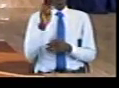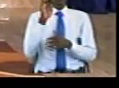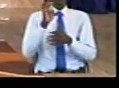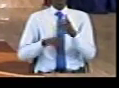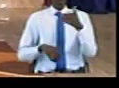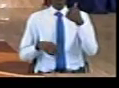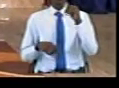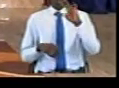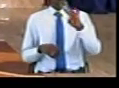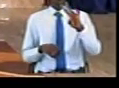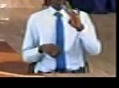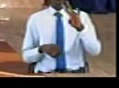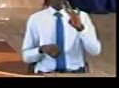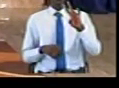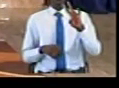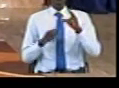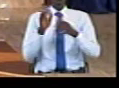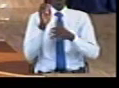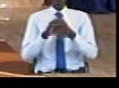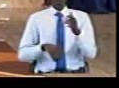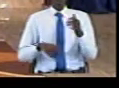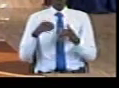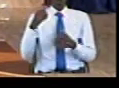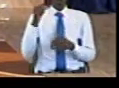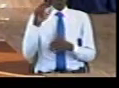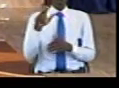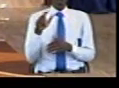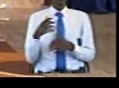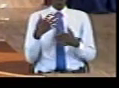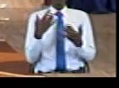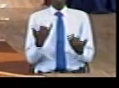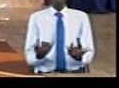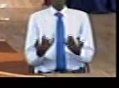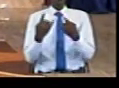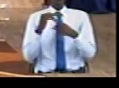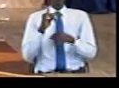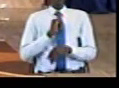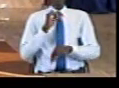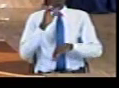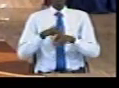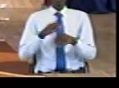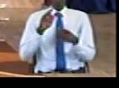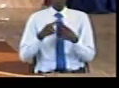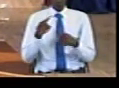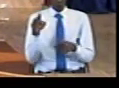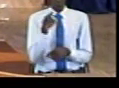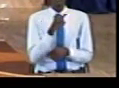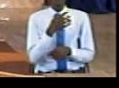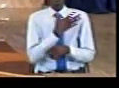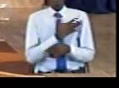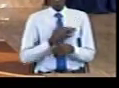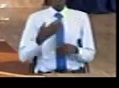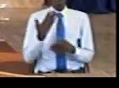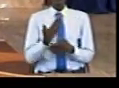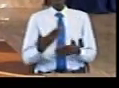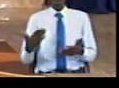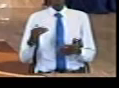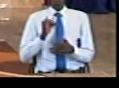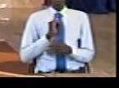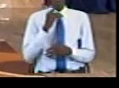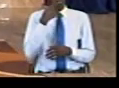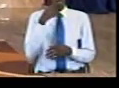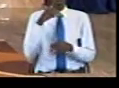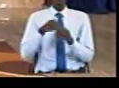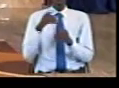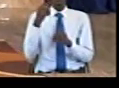17, verse 13. And now come I to thee, and these things I speak in the